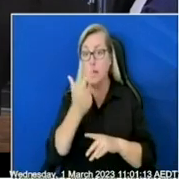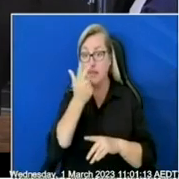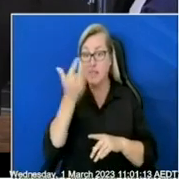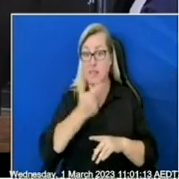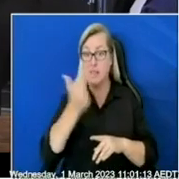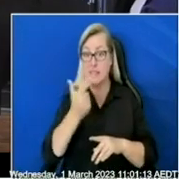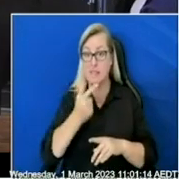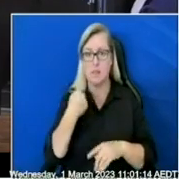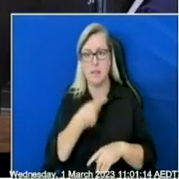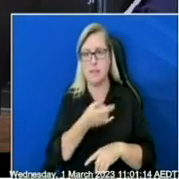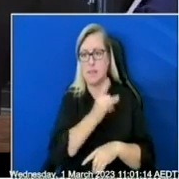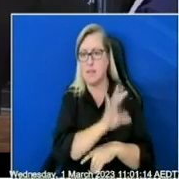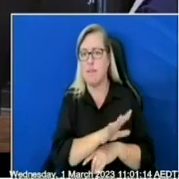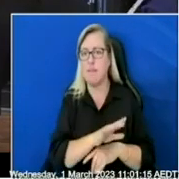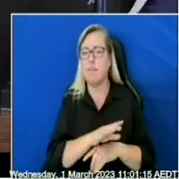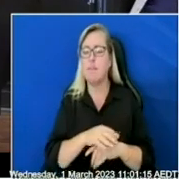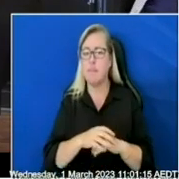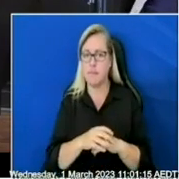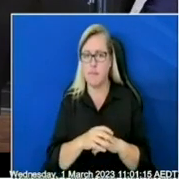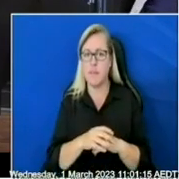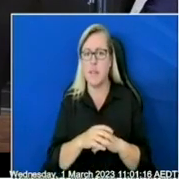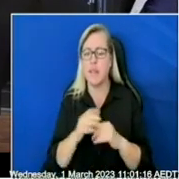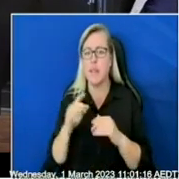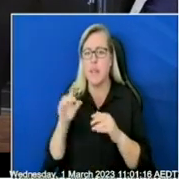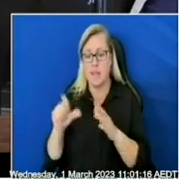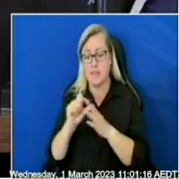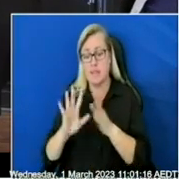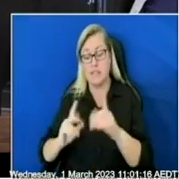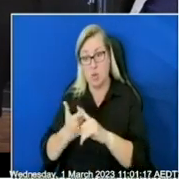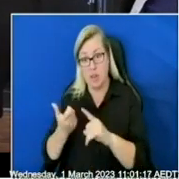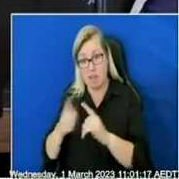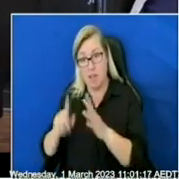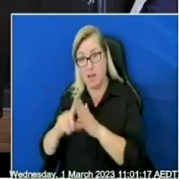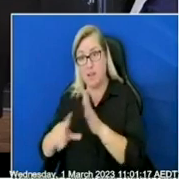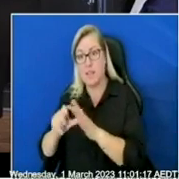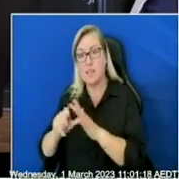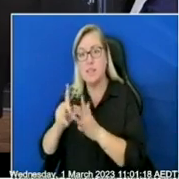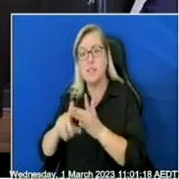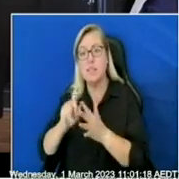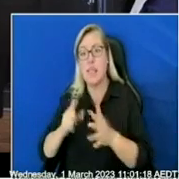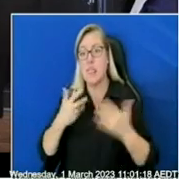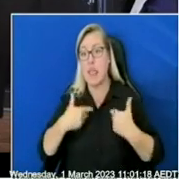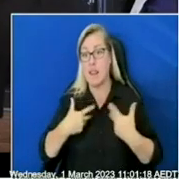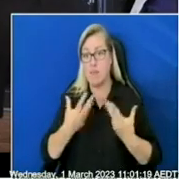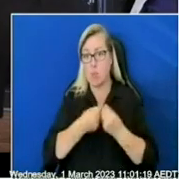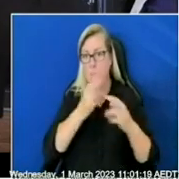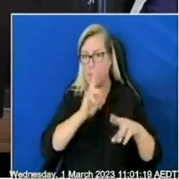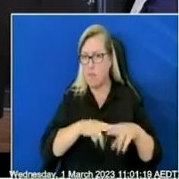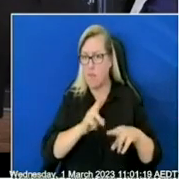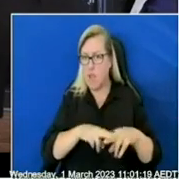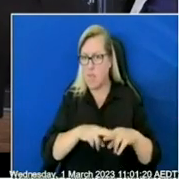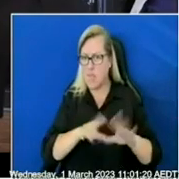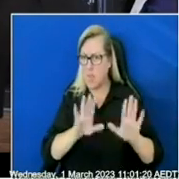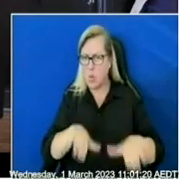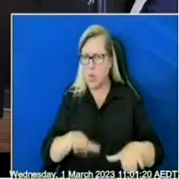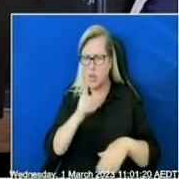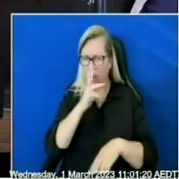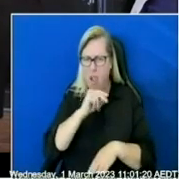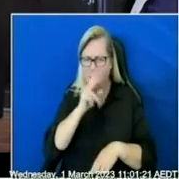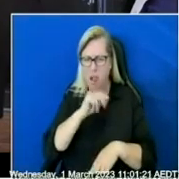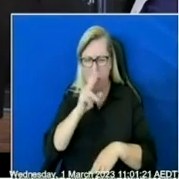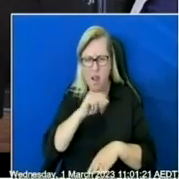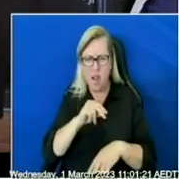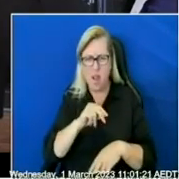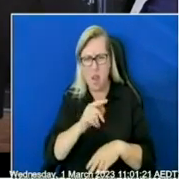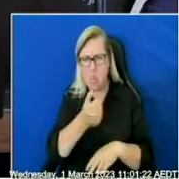it, after they'd been living with their father, and they come back, because they were only little fellas, I don't even know, they would have been 6, 8, just, and